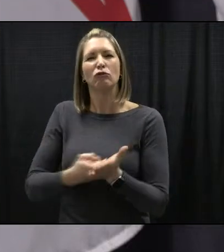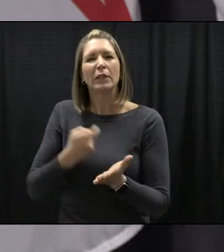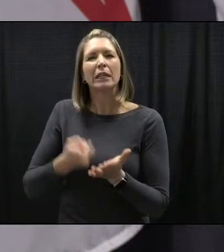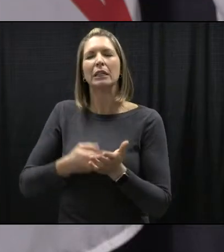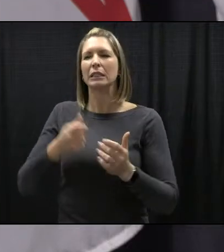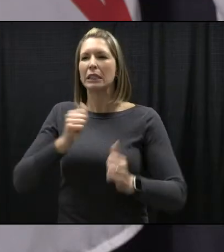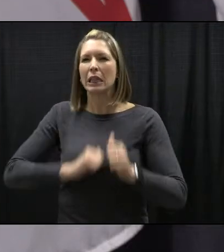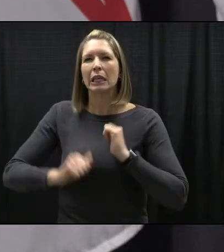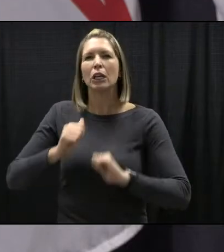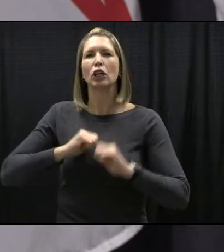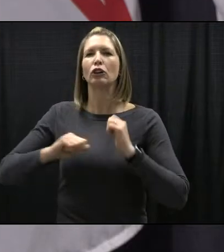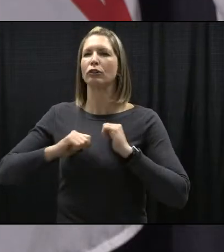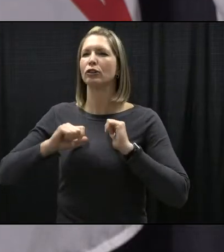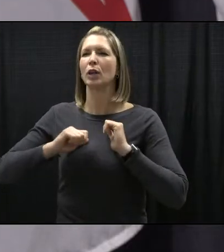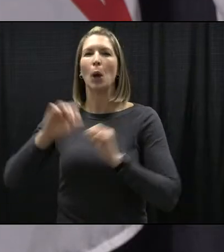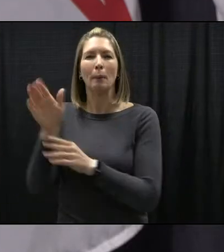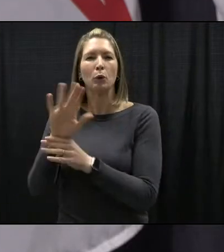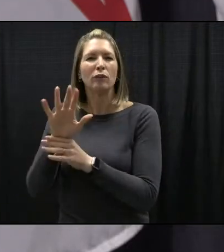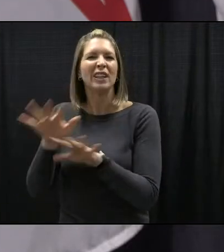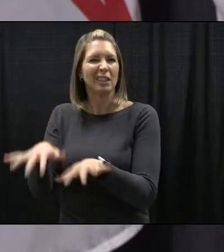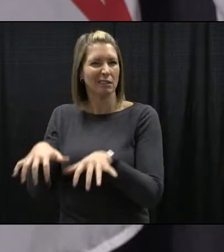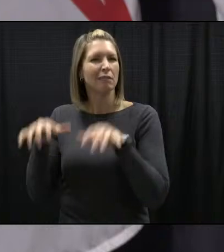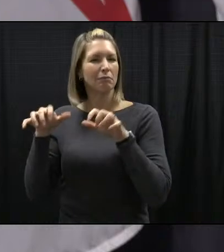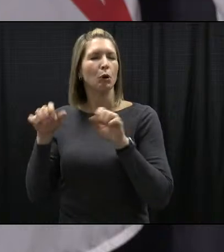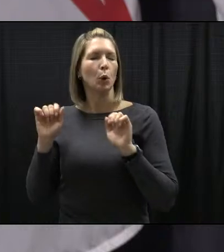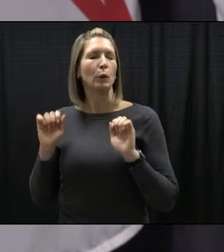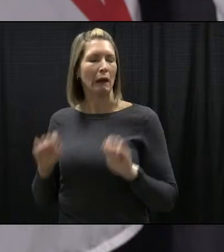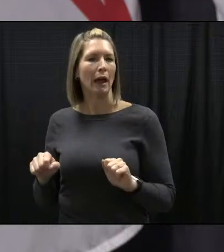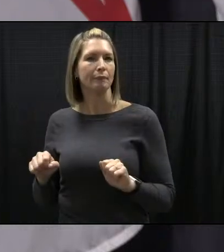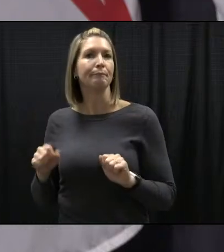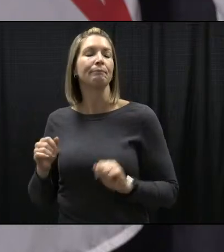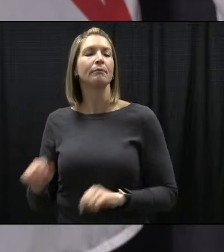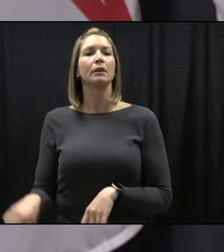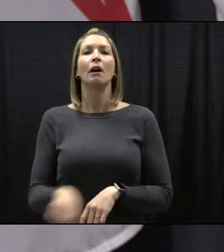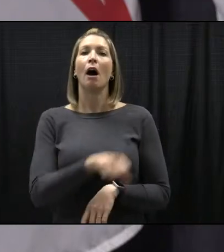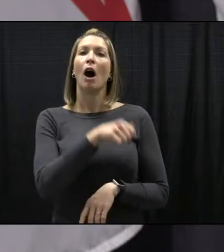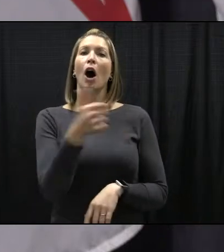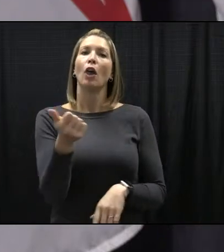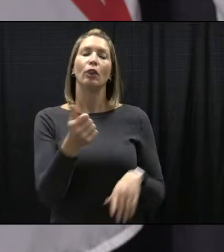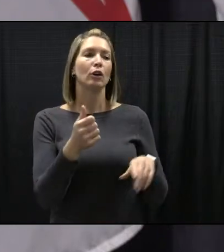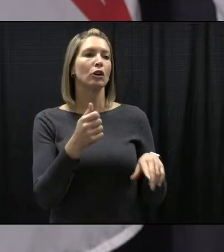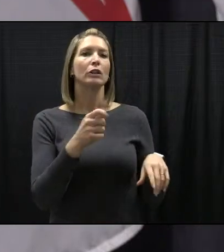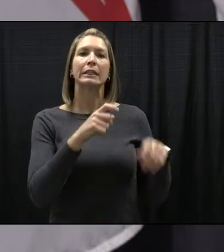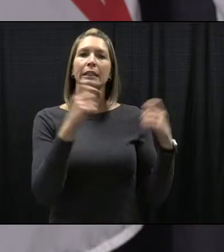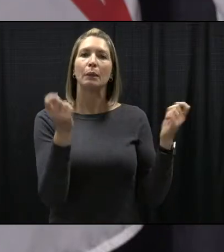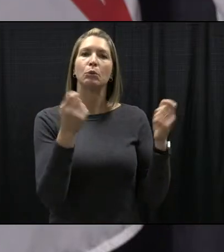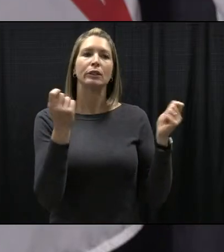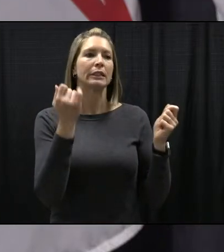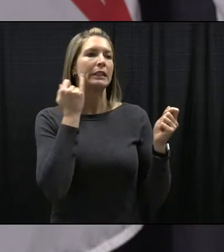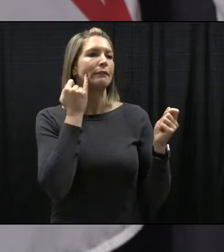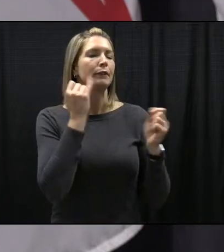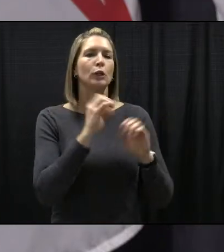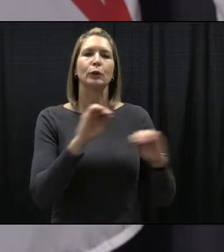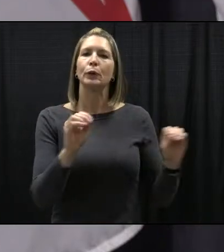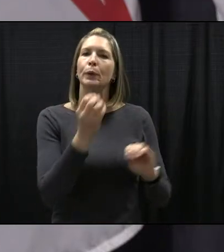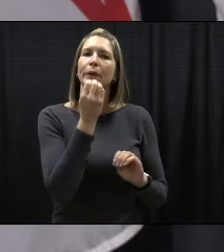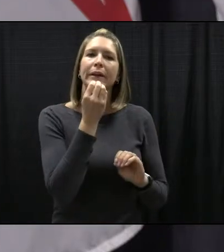cinemas. For venues where there is no eating or drinking, gatherings can return to full capacity for spectators in